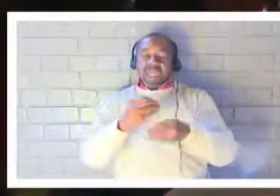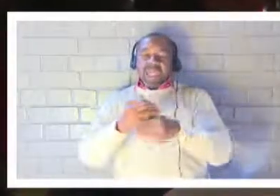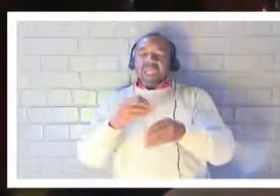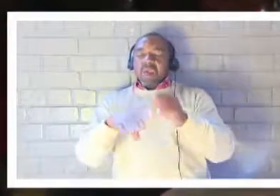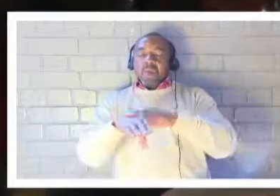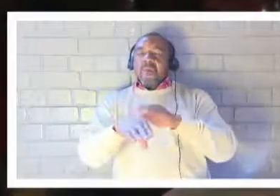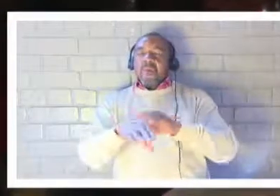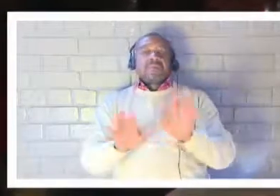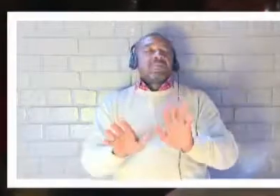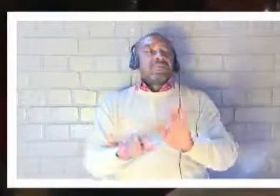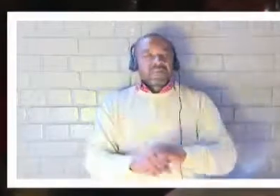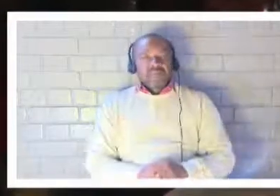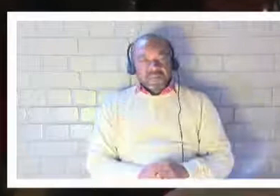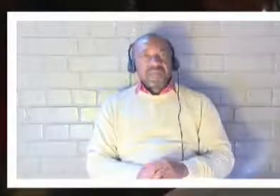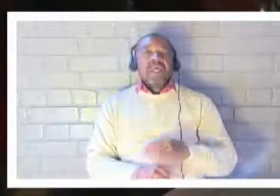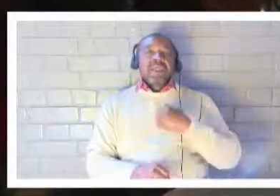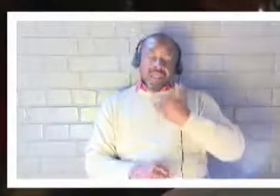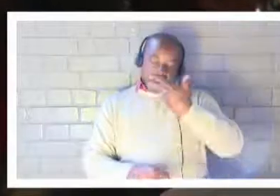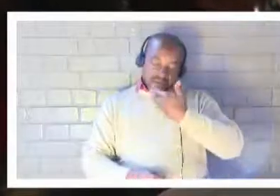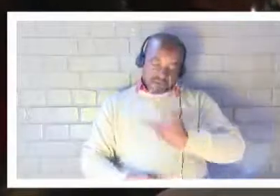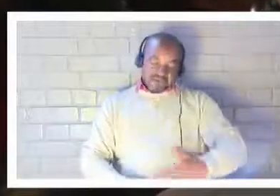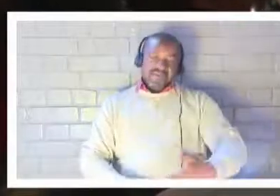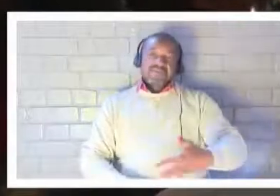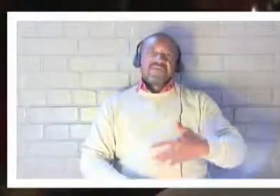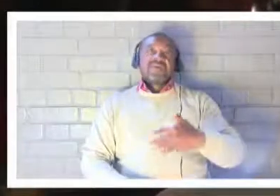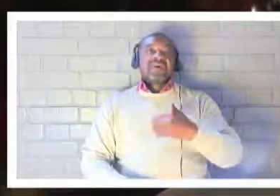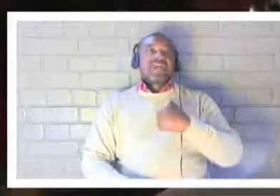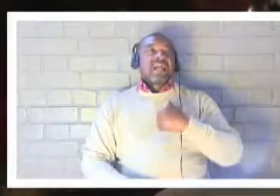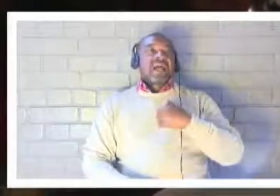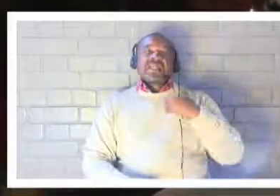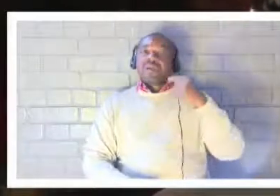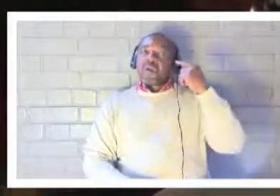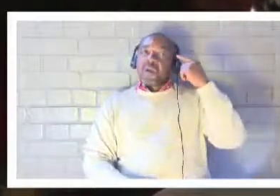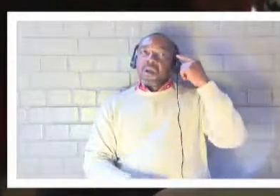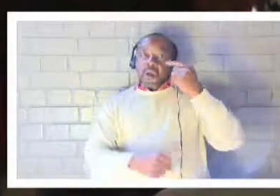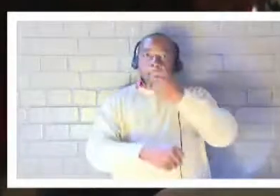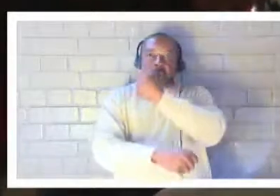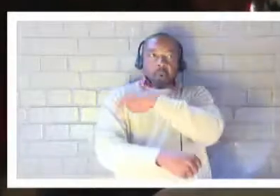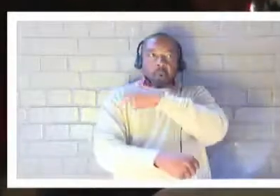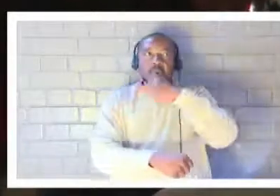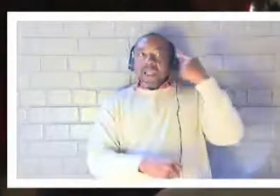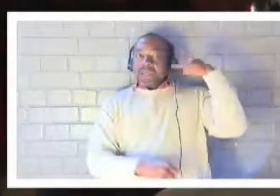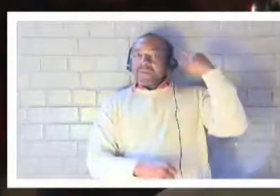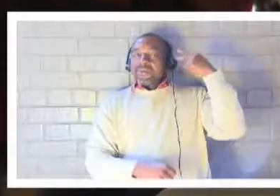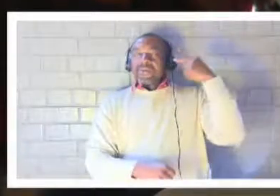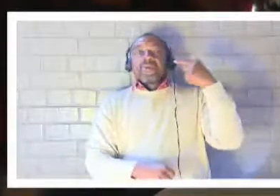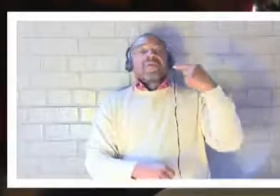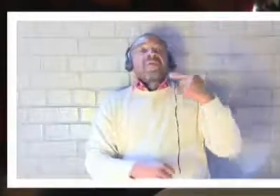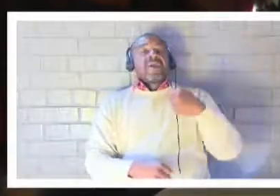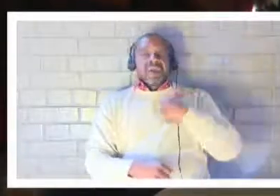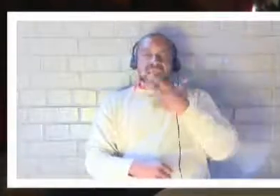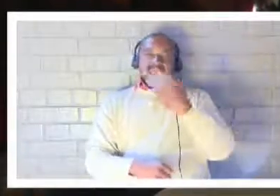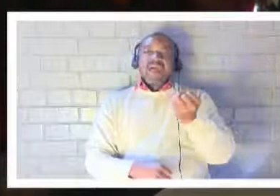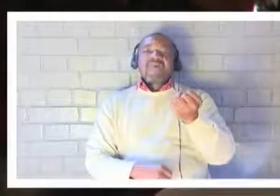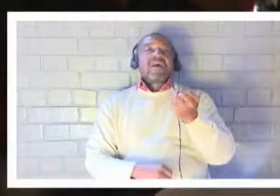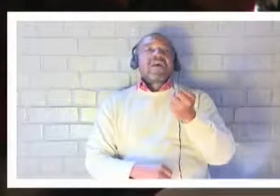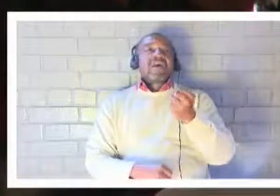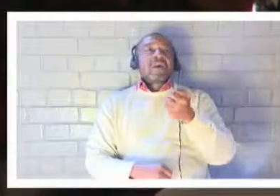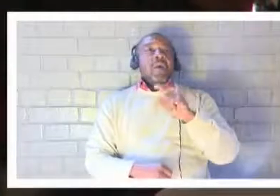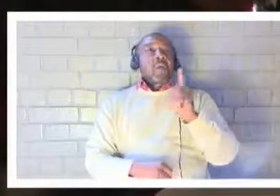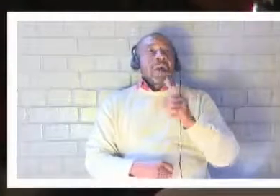So personally or as Vescopis, I believe we do have the